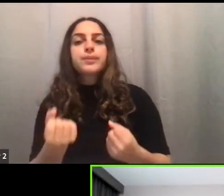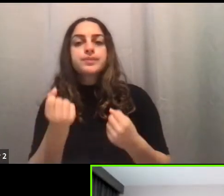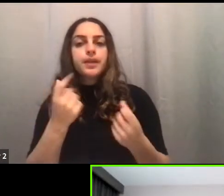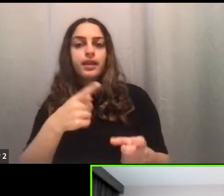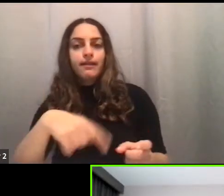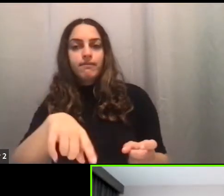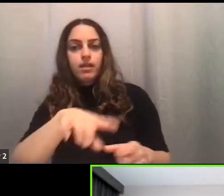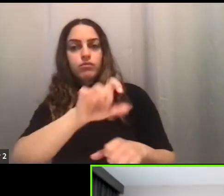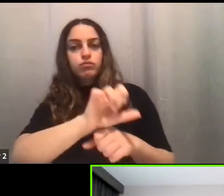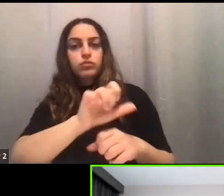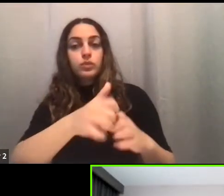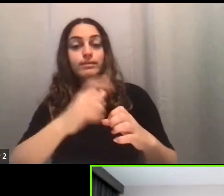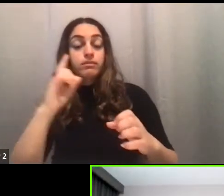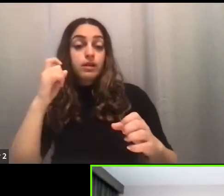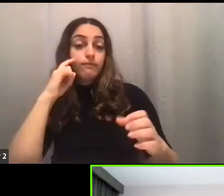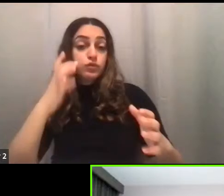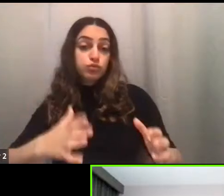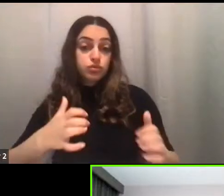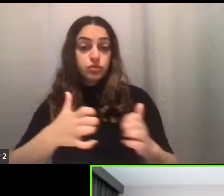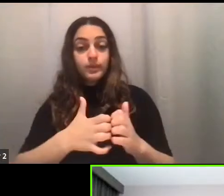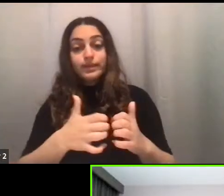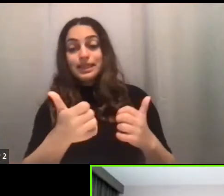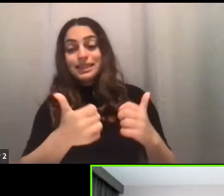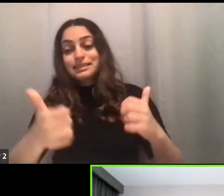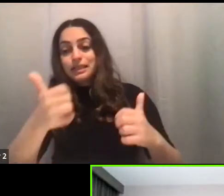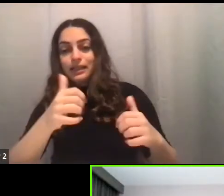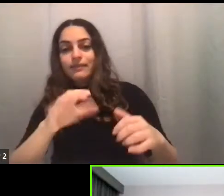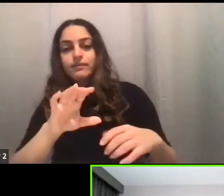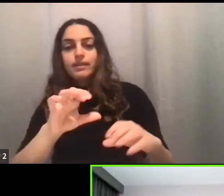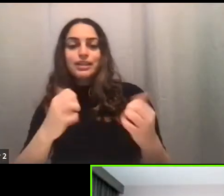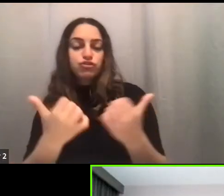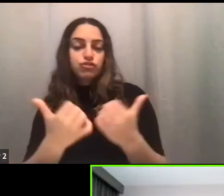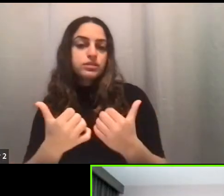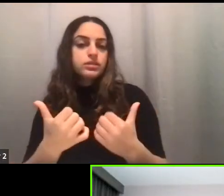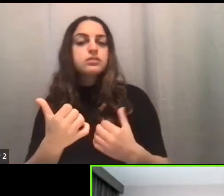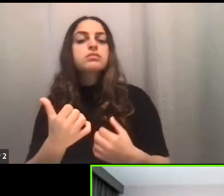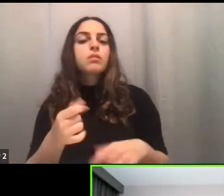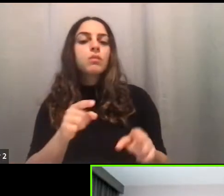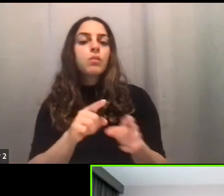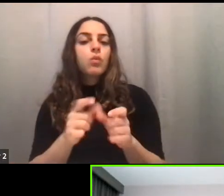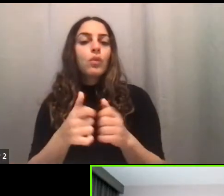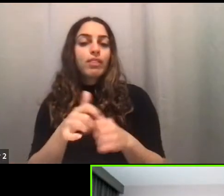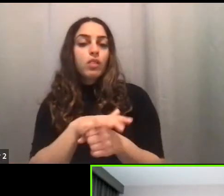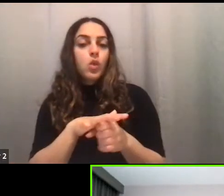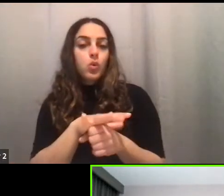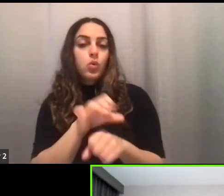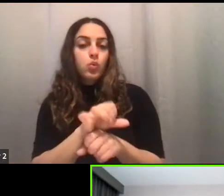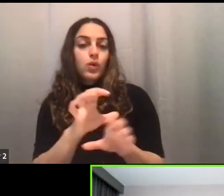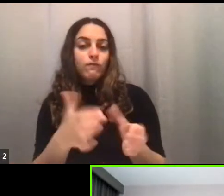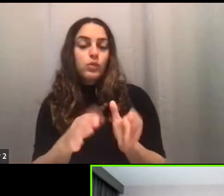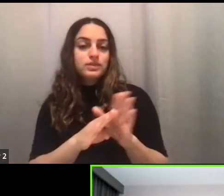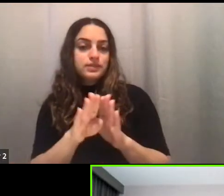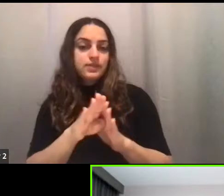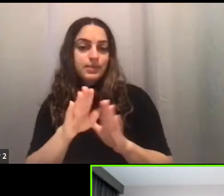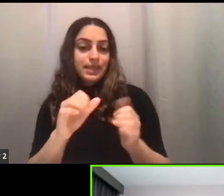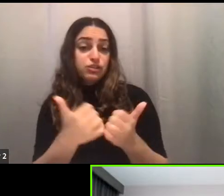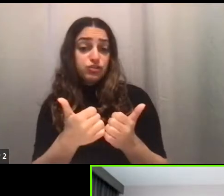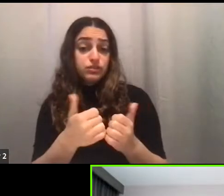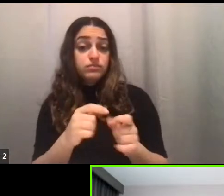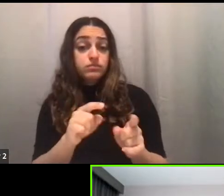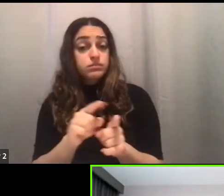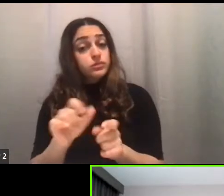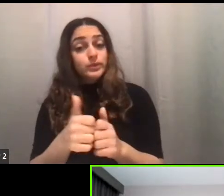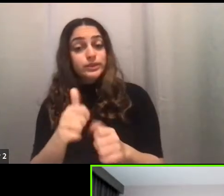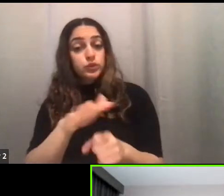with the governors with the executive branch agencies and many of them also with local workforce development agencies as well as school